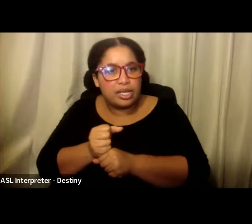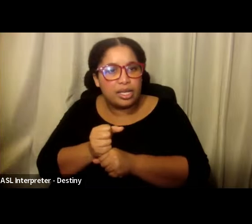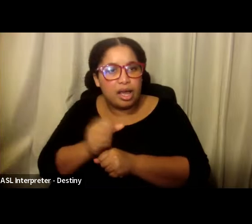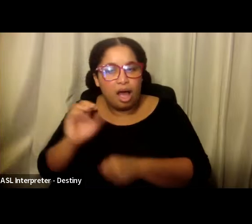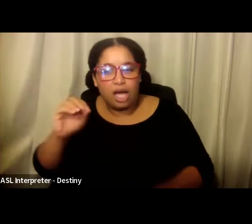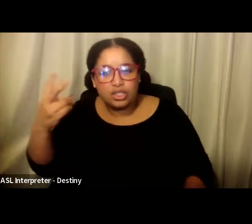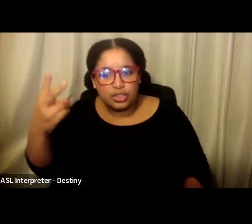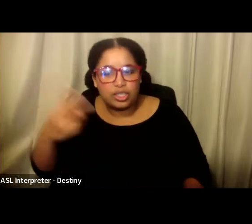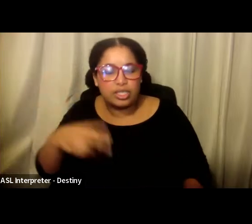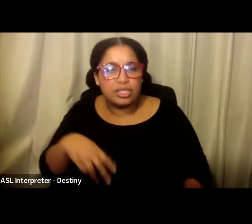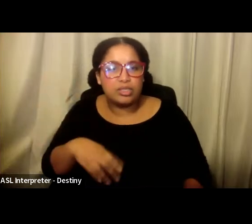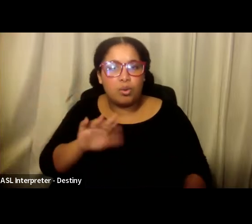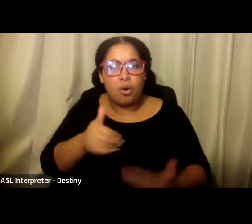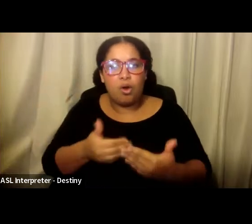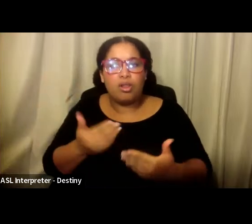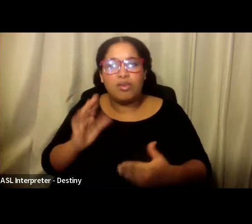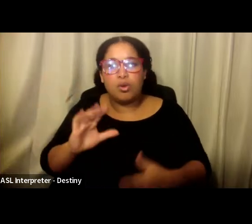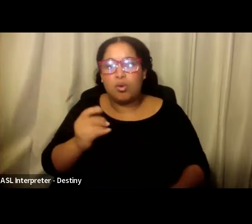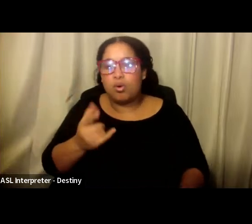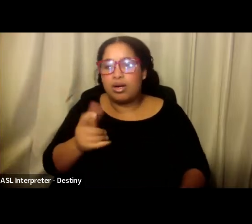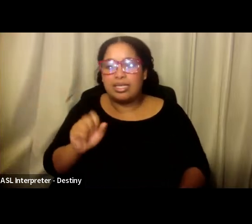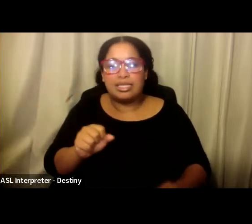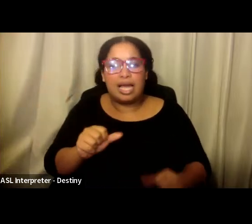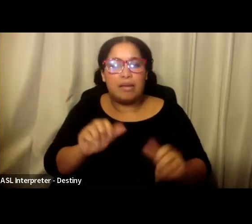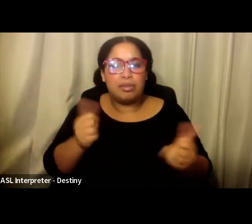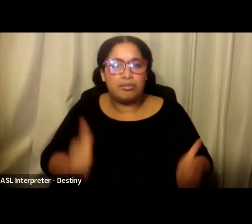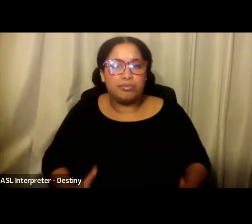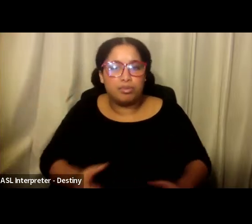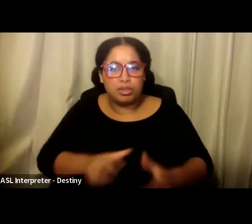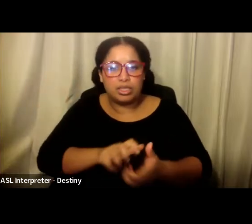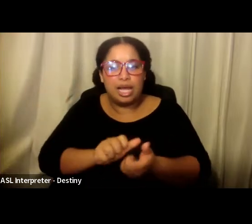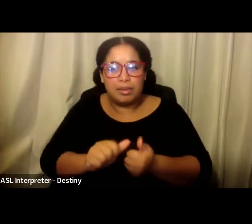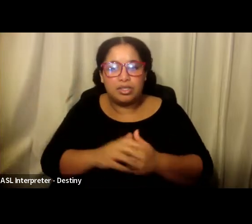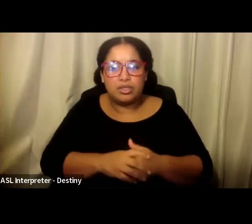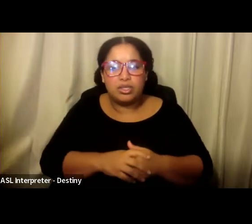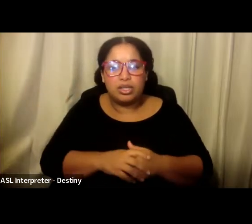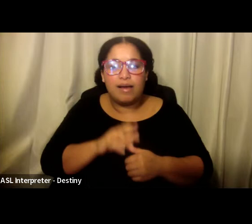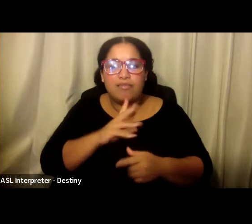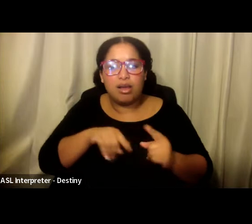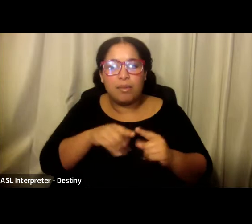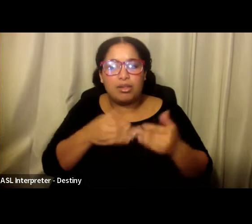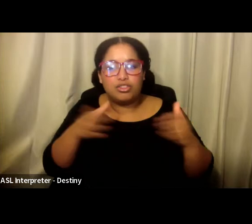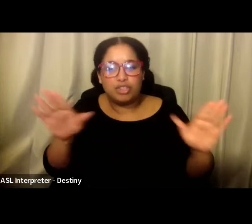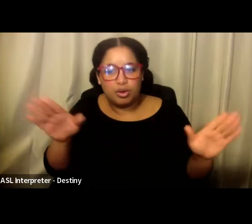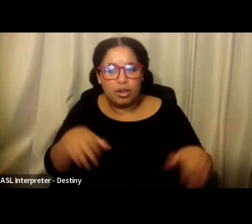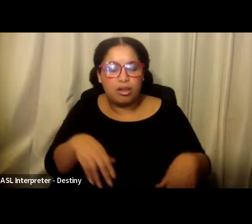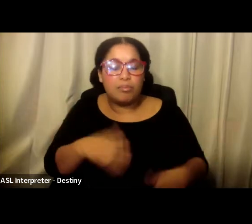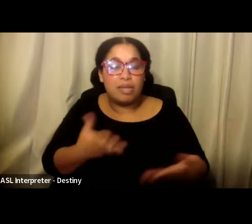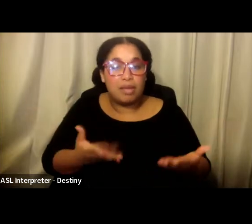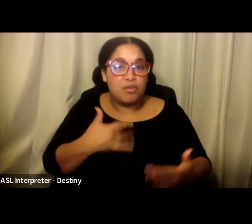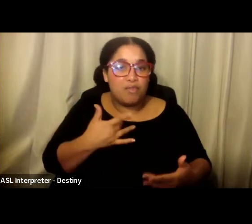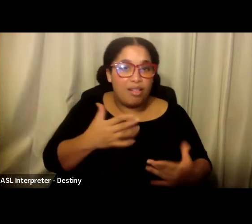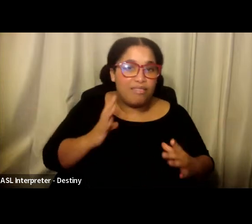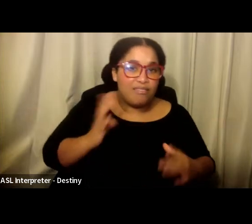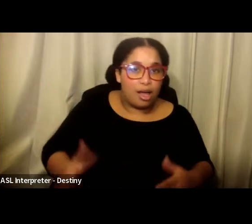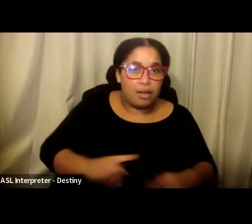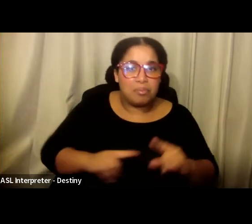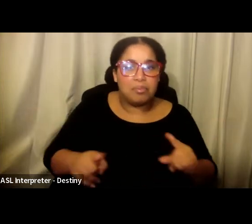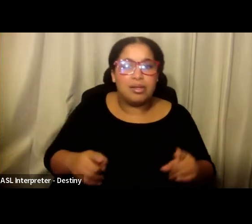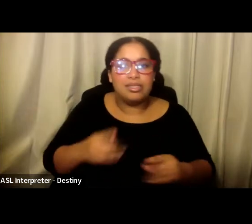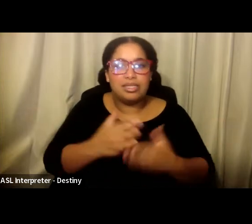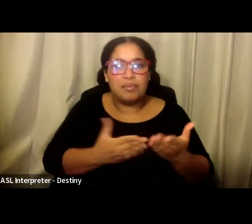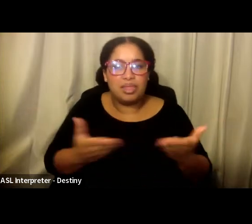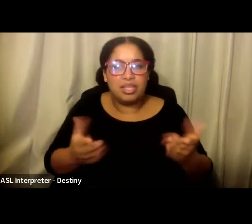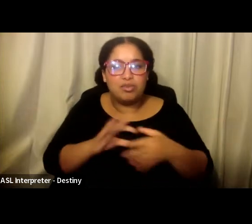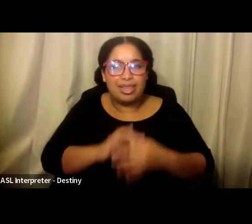And so all of your organs can be damaged. So I talk more kind of generally about, like, you might have felt fine, but there are things that this virus is